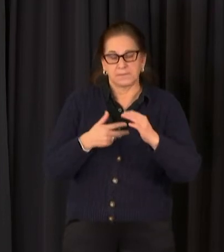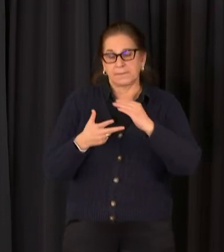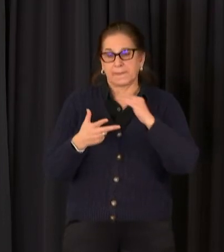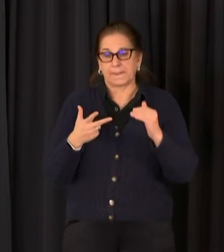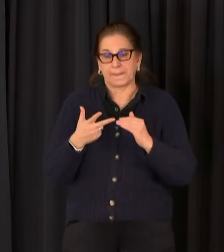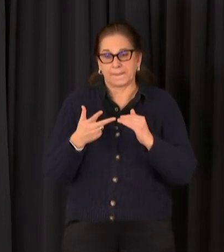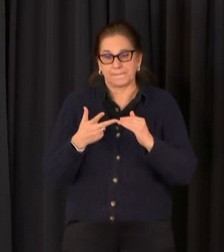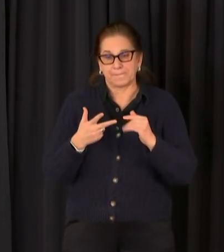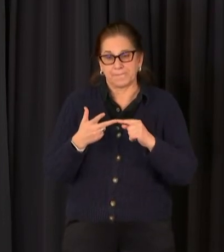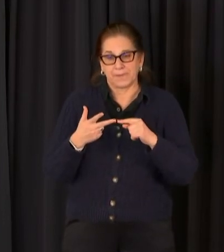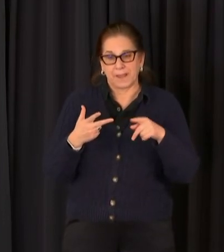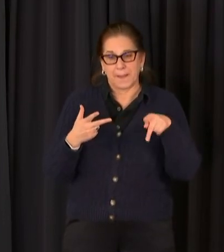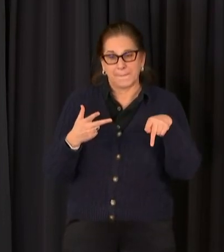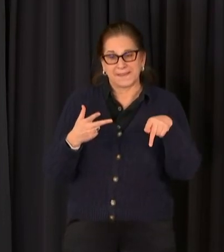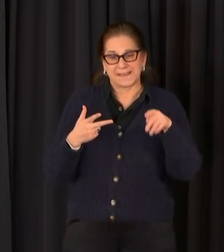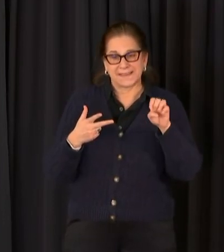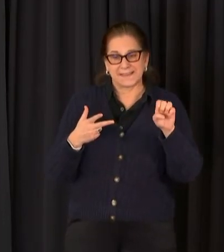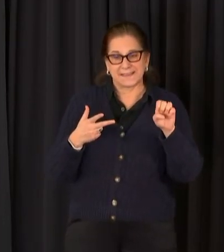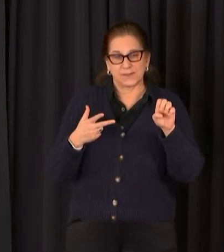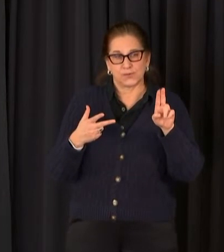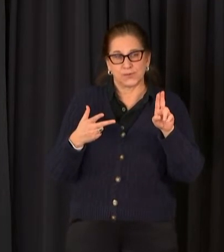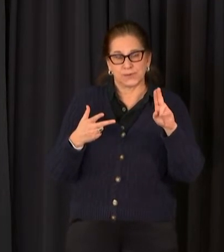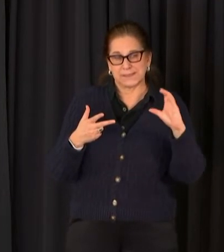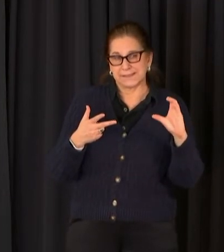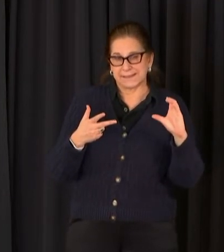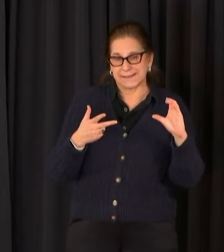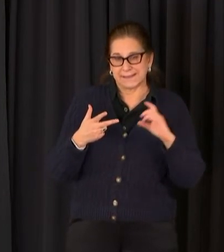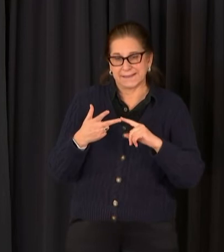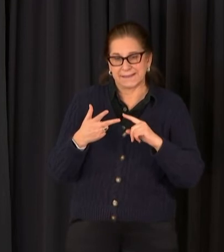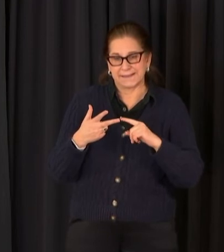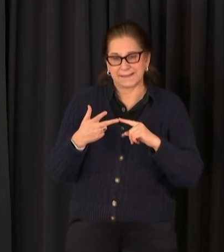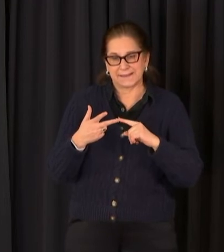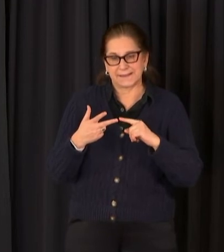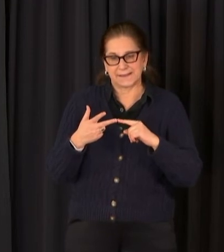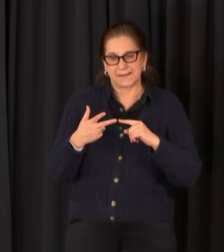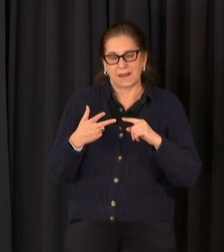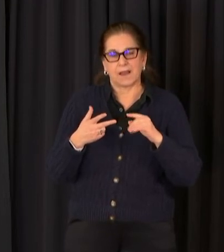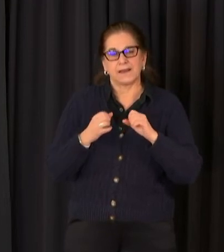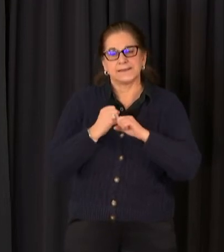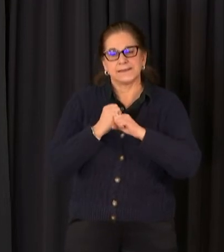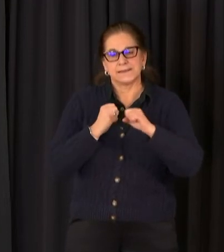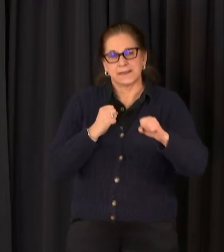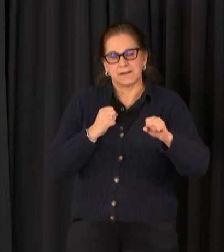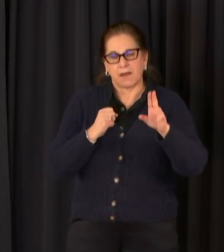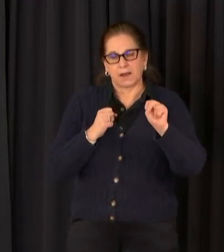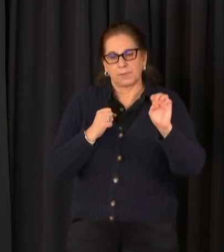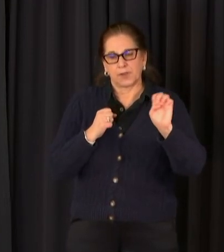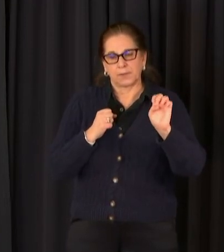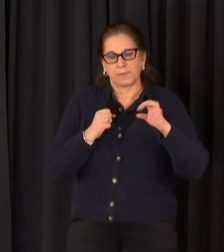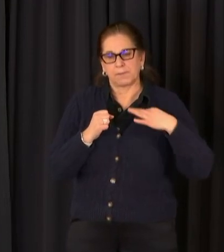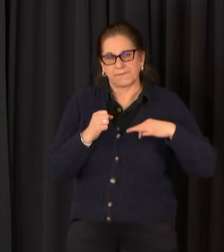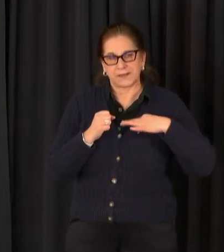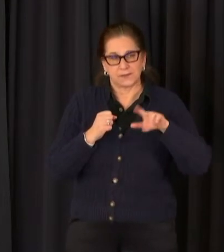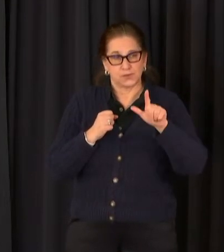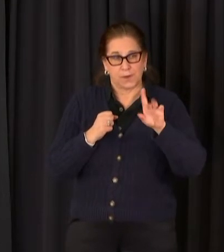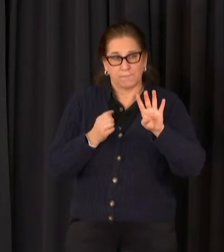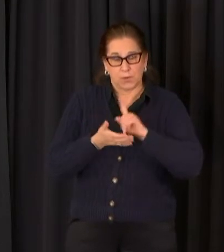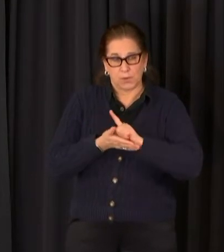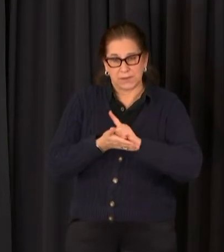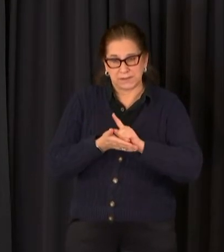program, PEUC, extends UI benefits for 24 total weeks for traditional UI